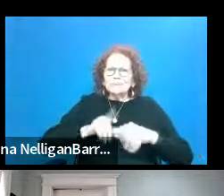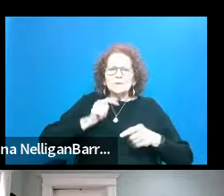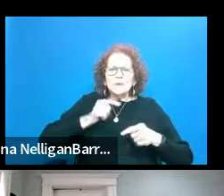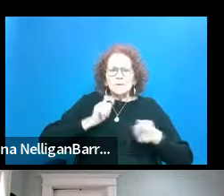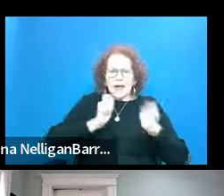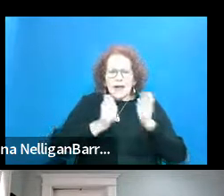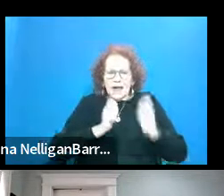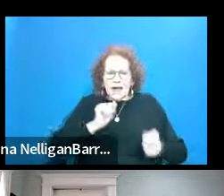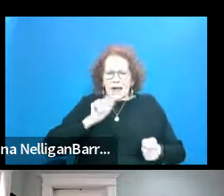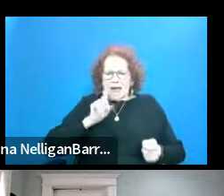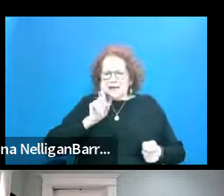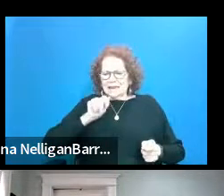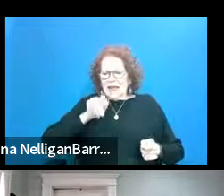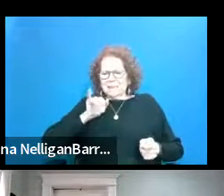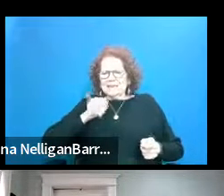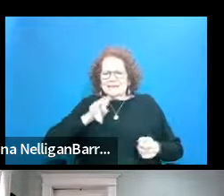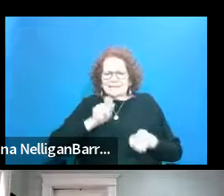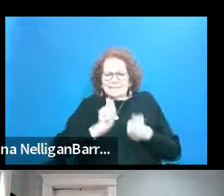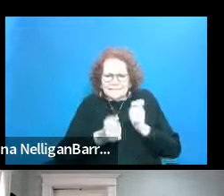neighborhood. Dude,